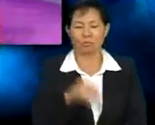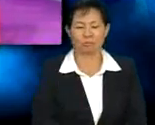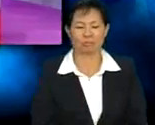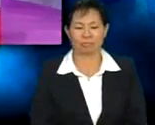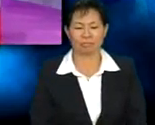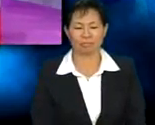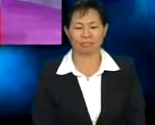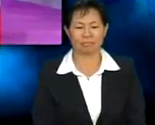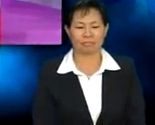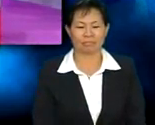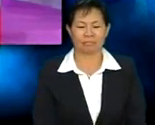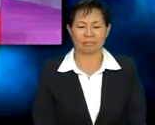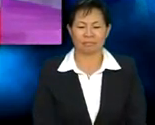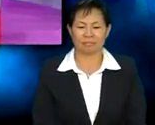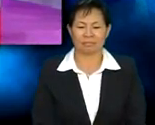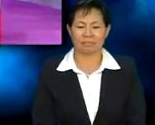No.